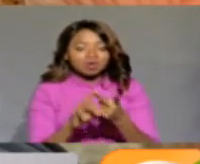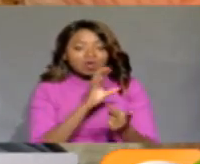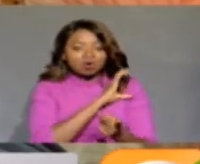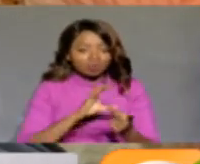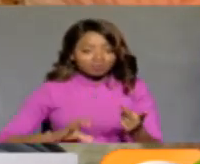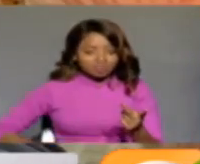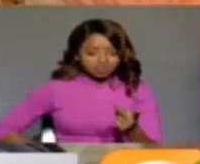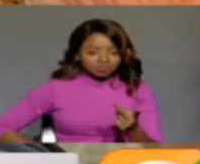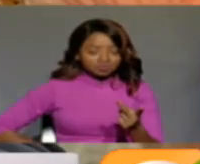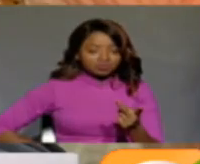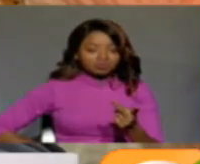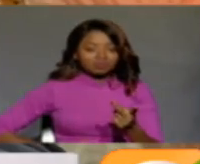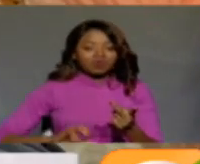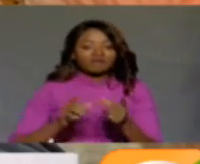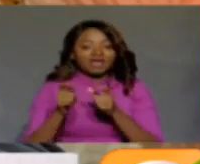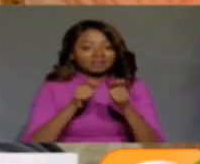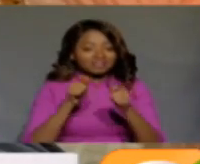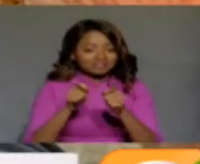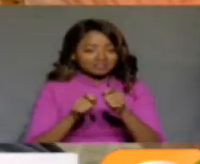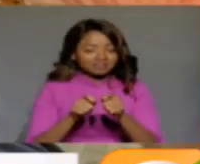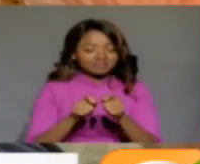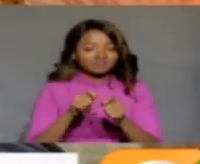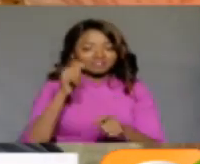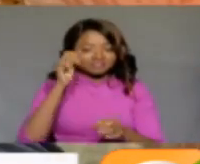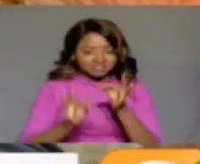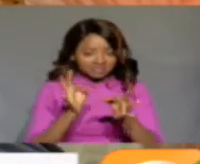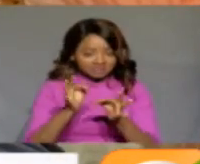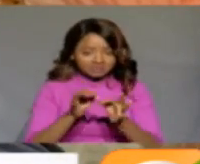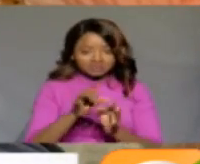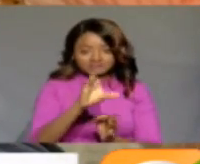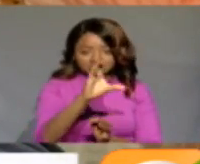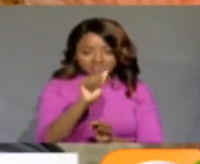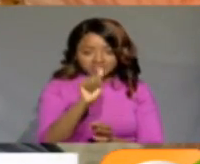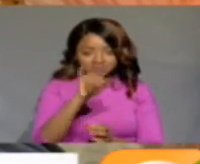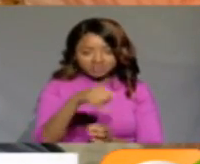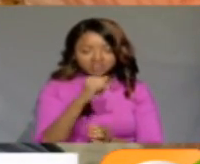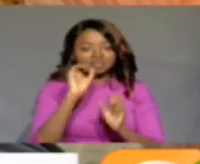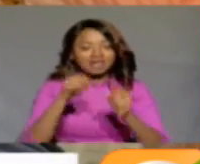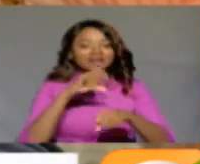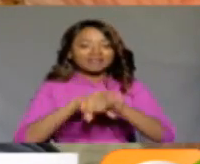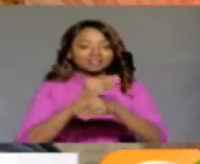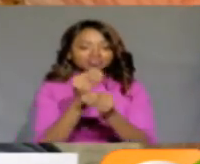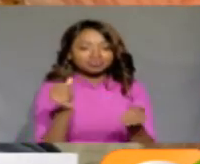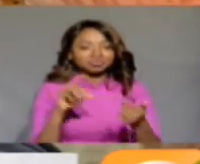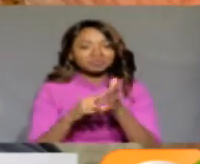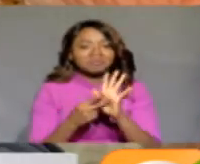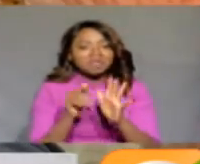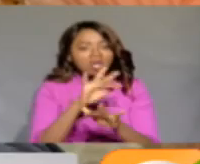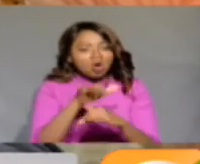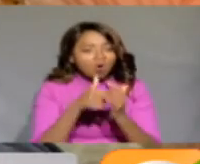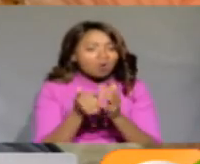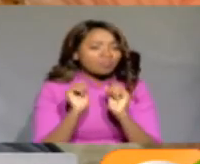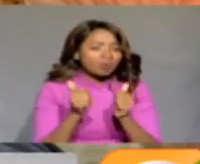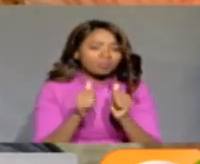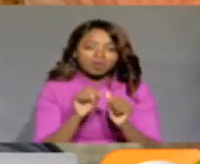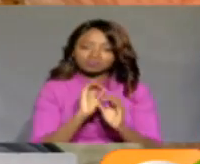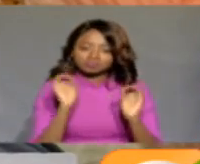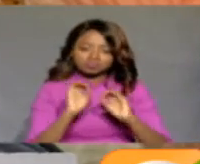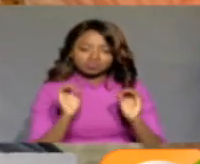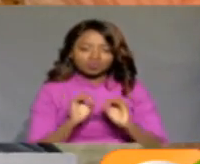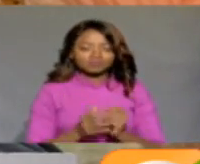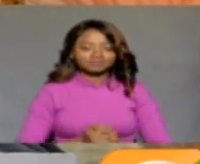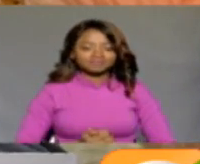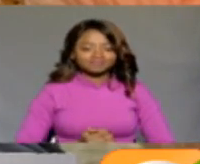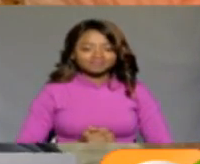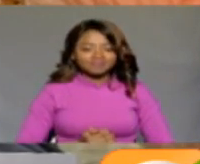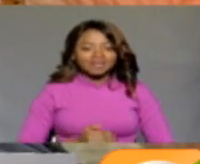Justice. That's the office of the Ombudsman, to find the recourse for the issues that you're facing right now. It's not all doom and gloom, though. We know we're not in a good place. My